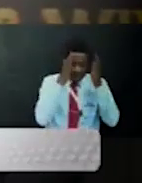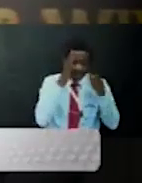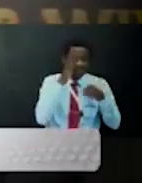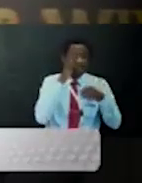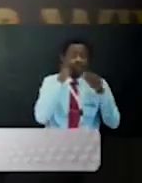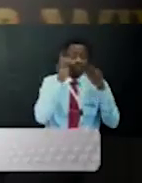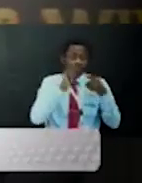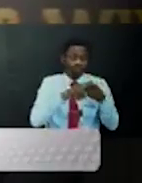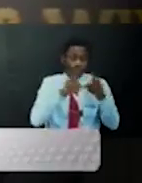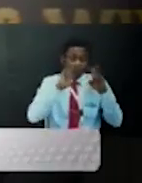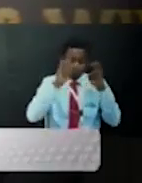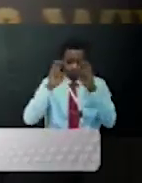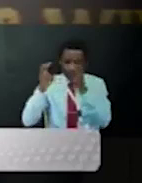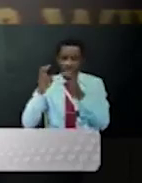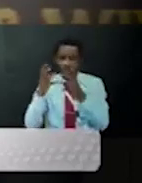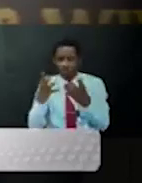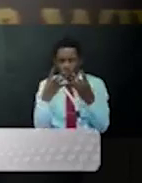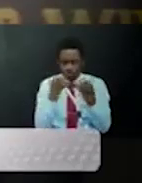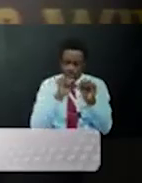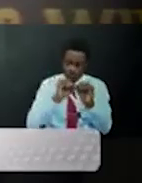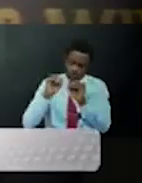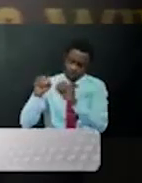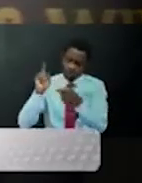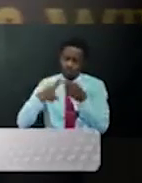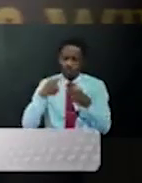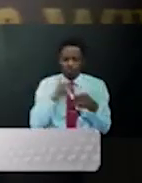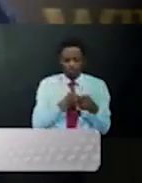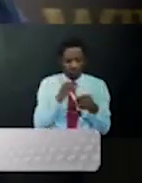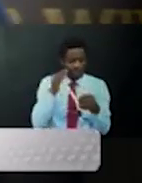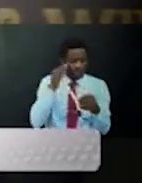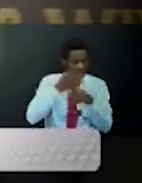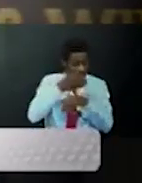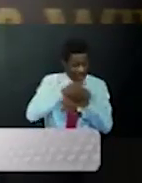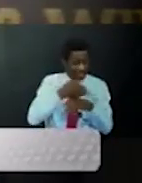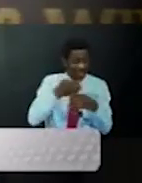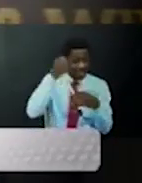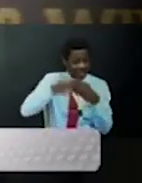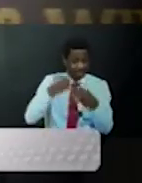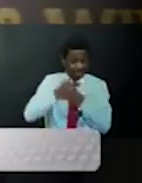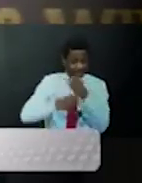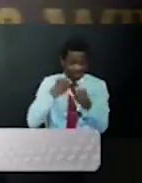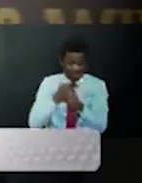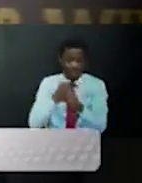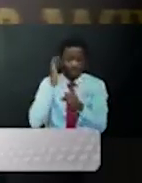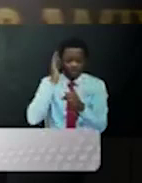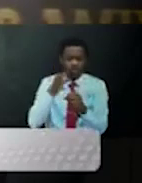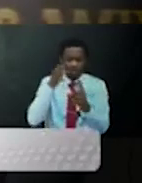with, so that by the end of the day, we'll be able to get closer to our target for